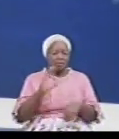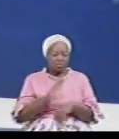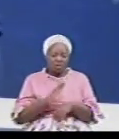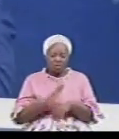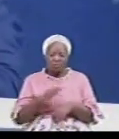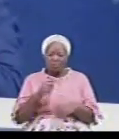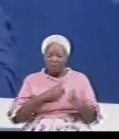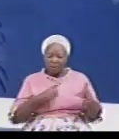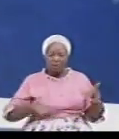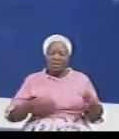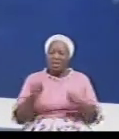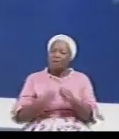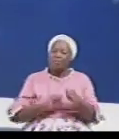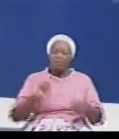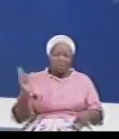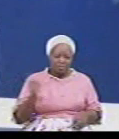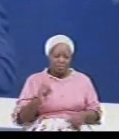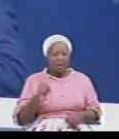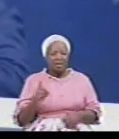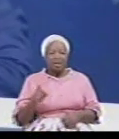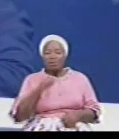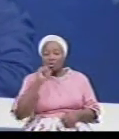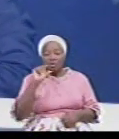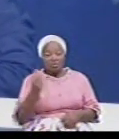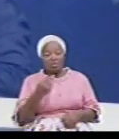for all the deeper life churches in the country.